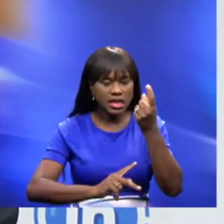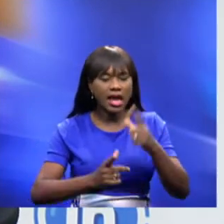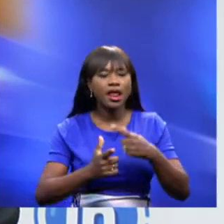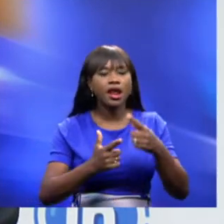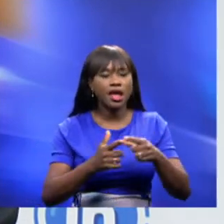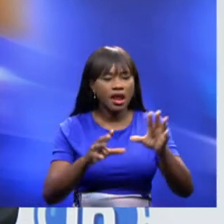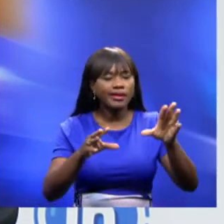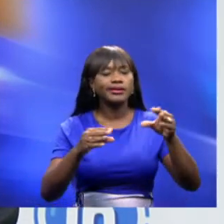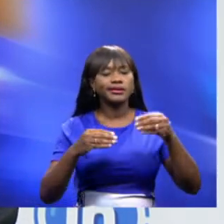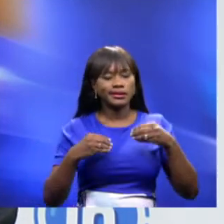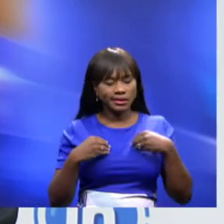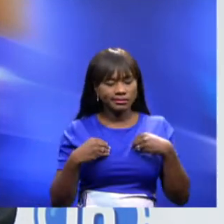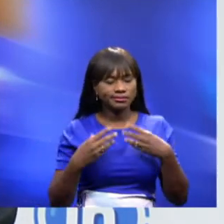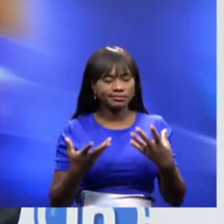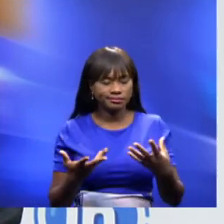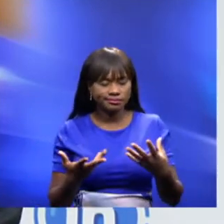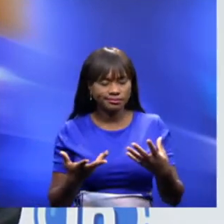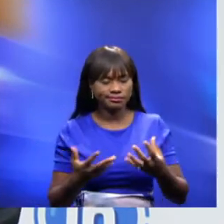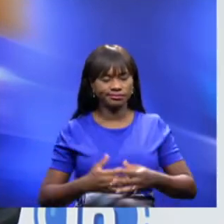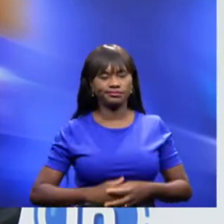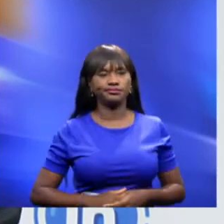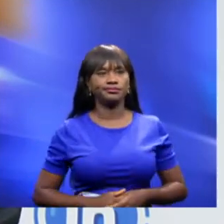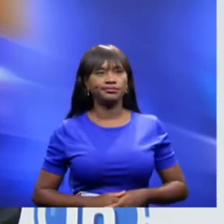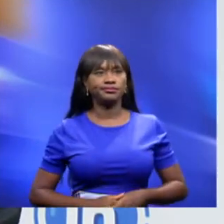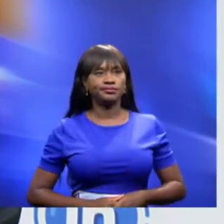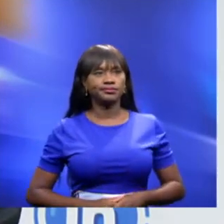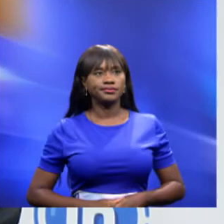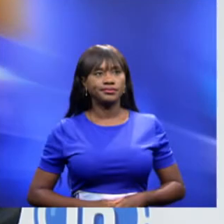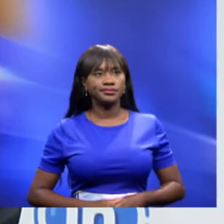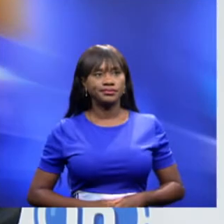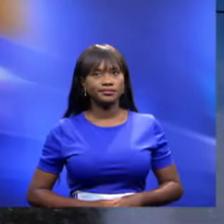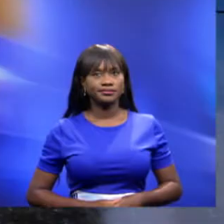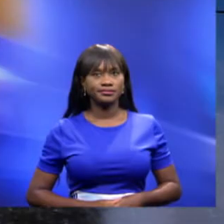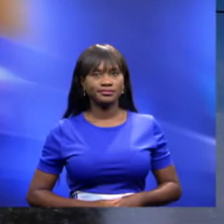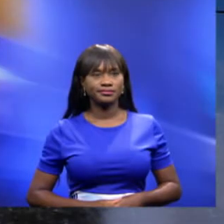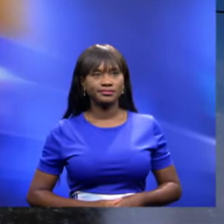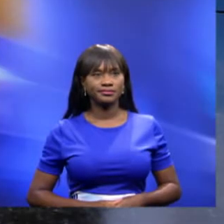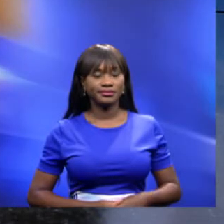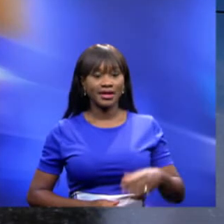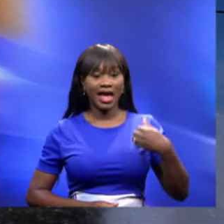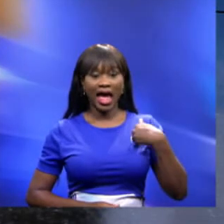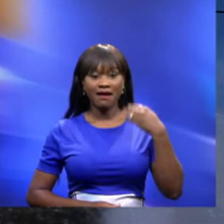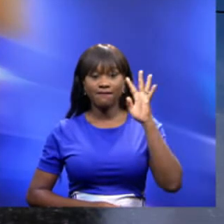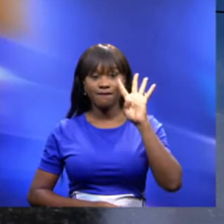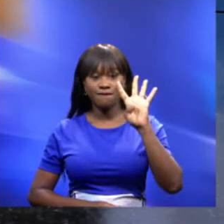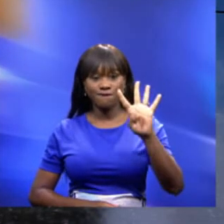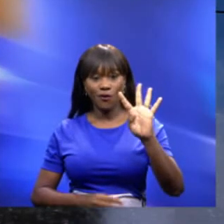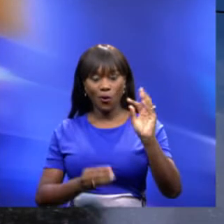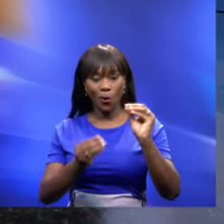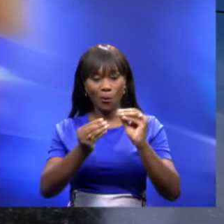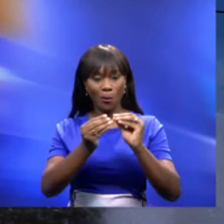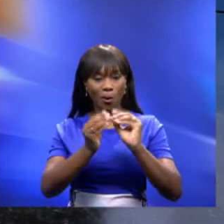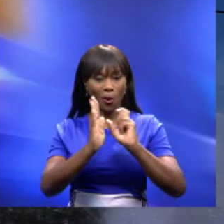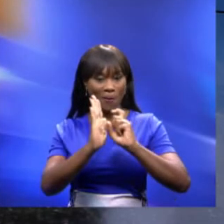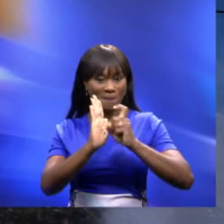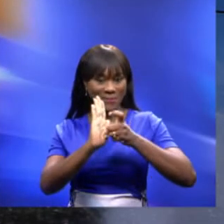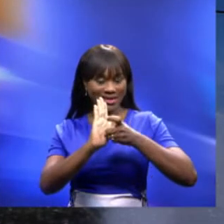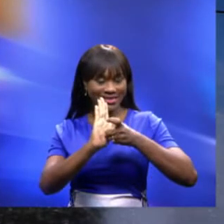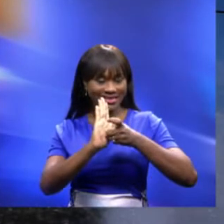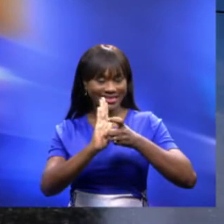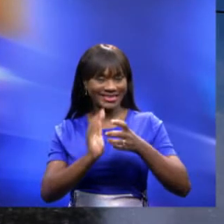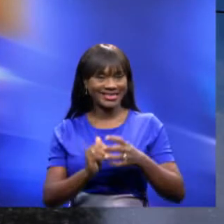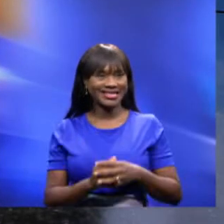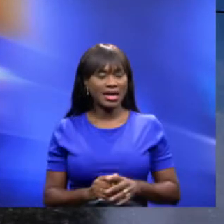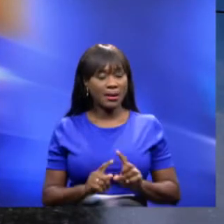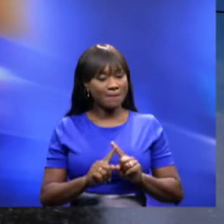very critical so persons can receive it. Yeah. We are just about 4 minutes away,